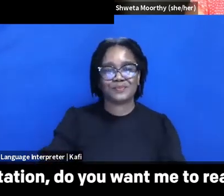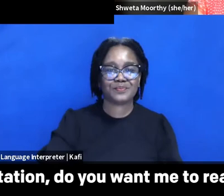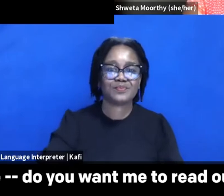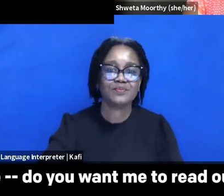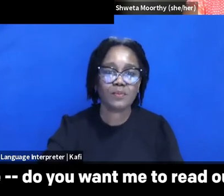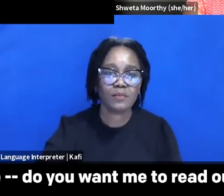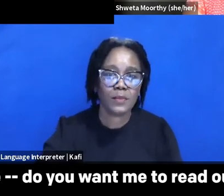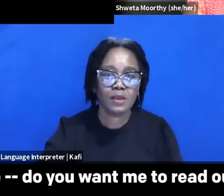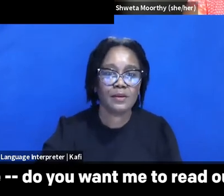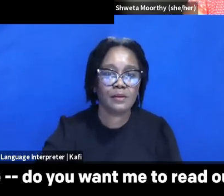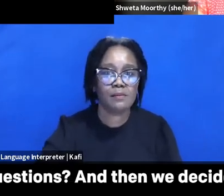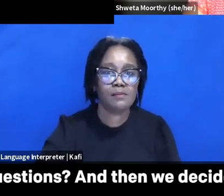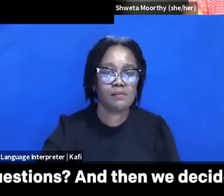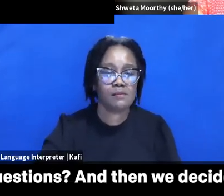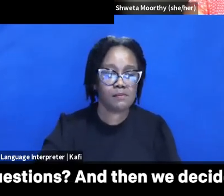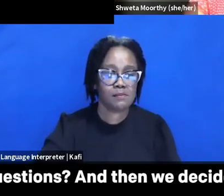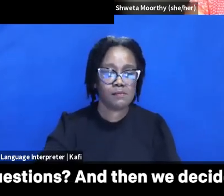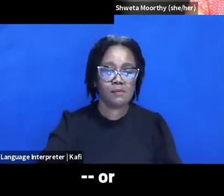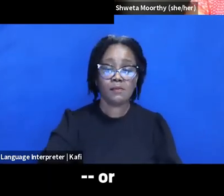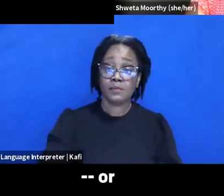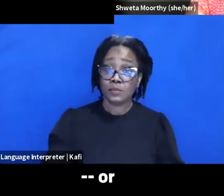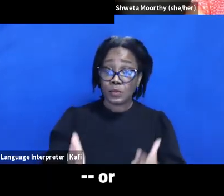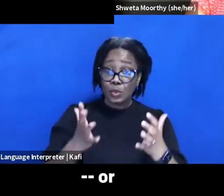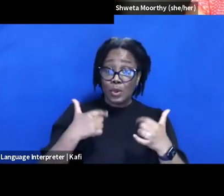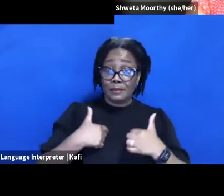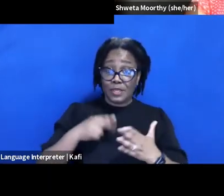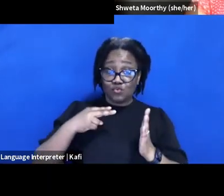me to read out the questions and then we can decide?